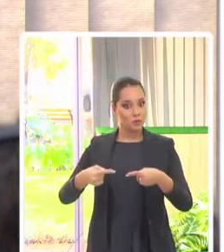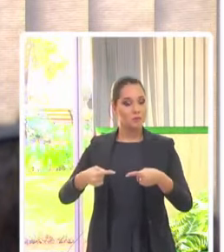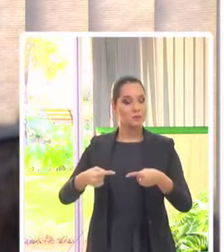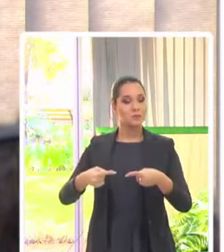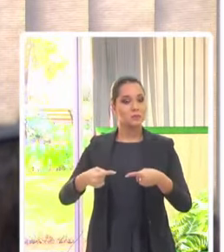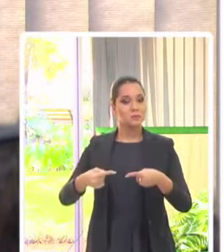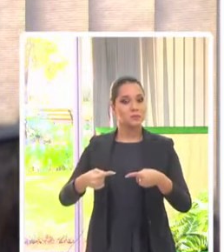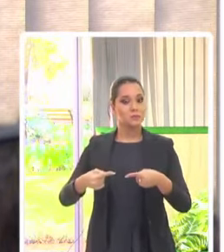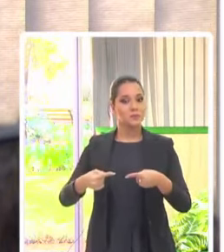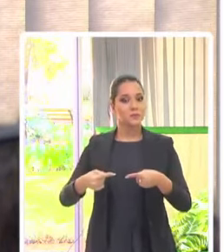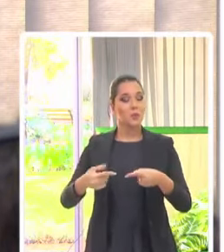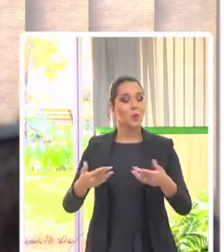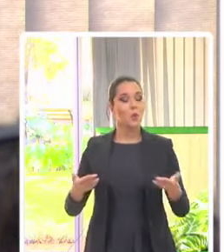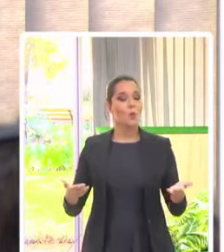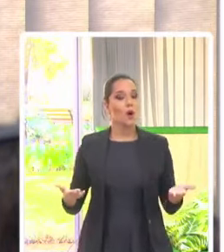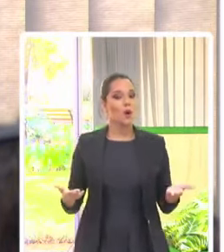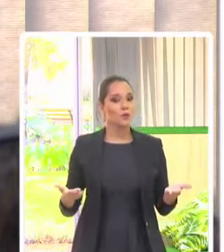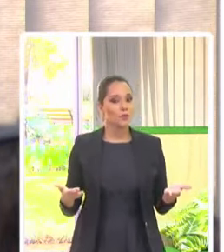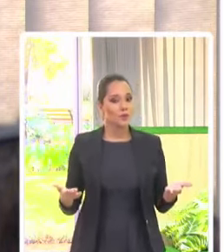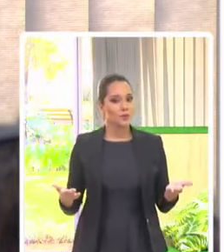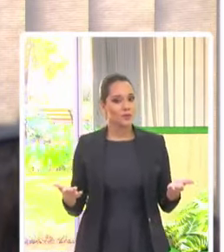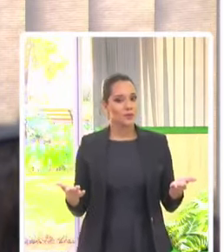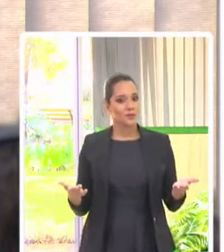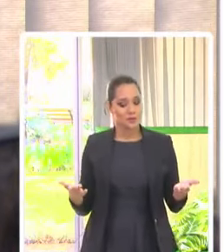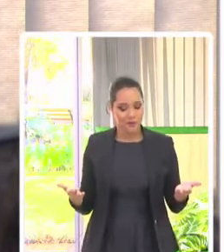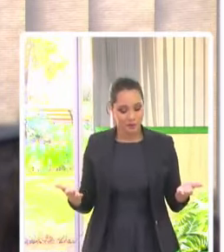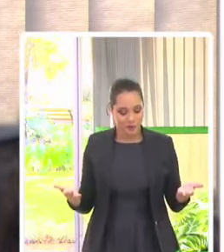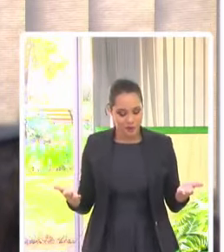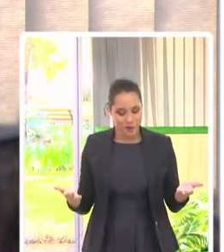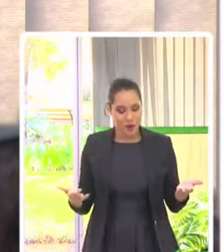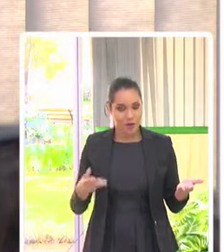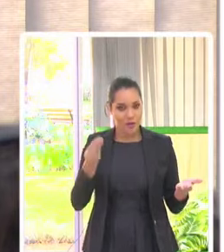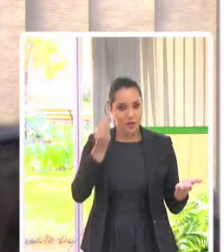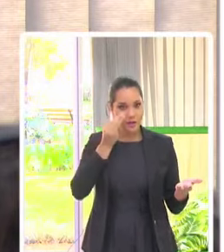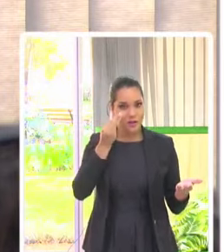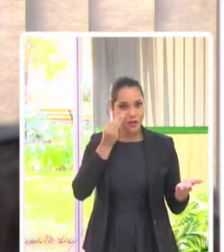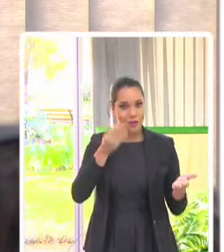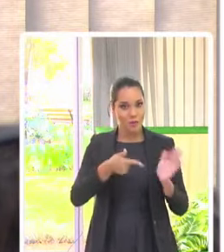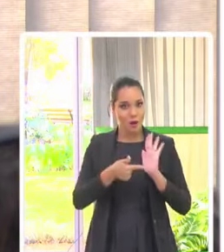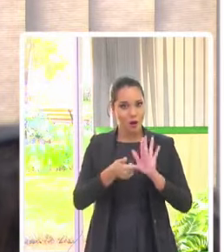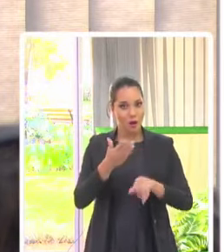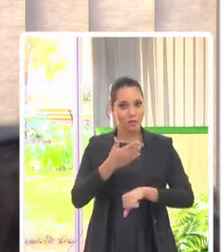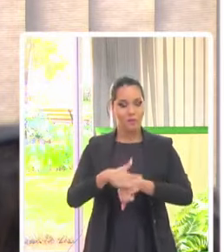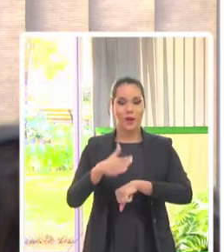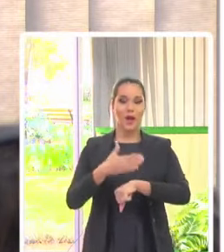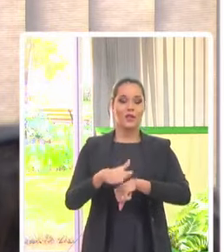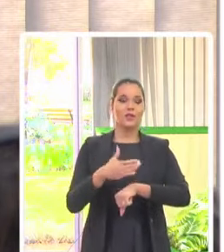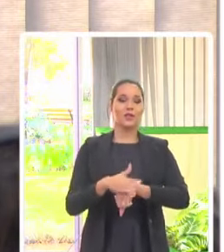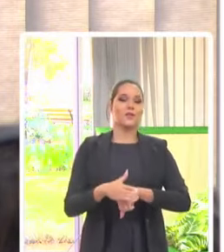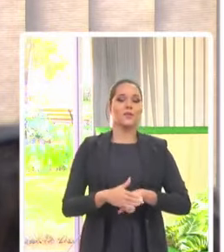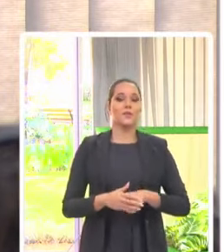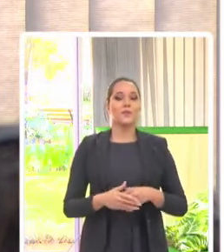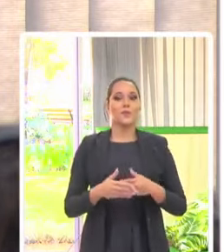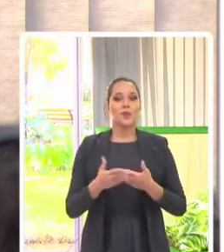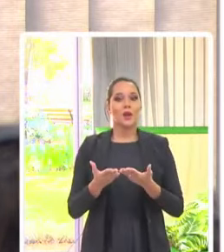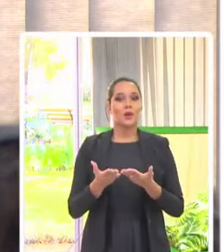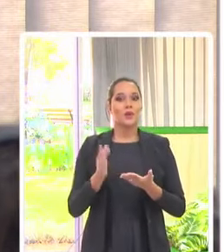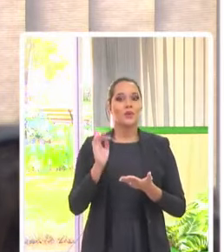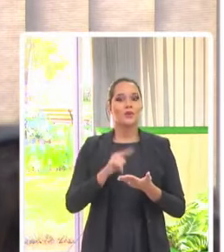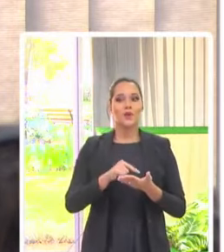we try to bring into practice your beautiful model